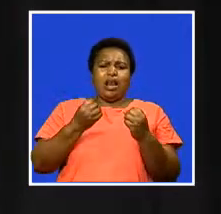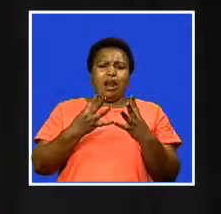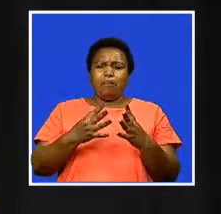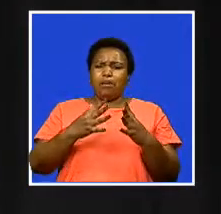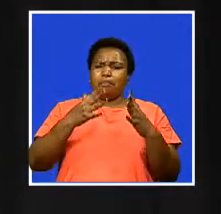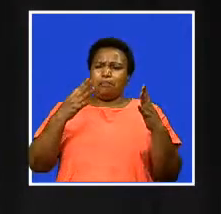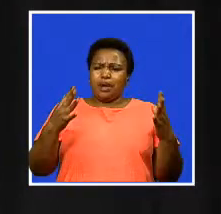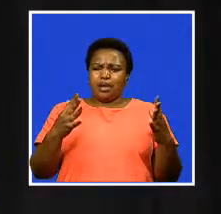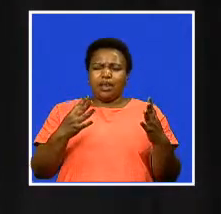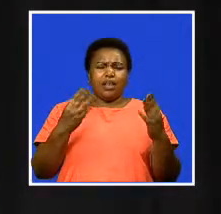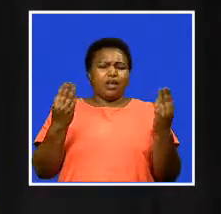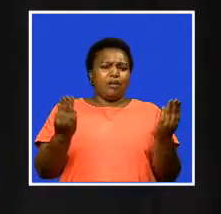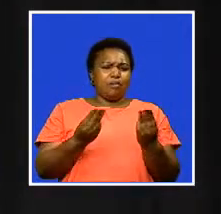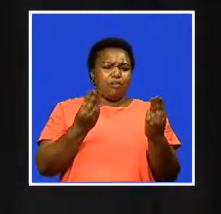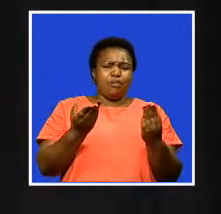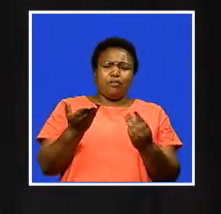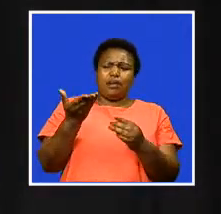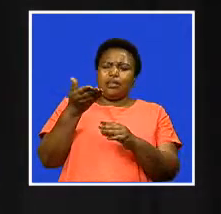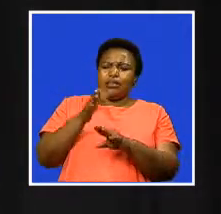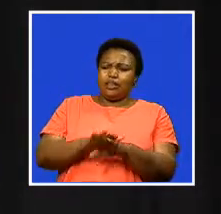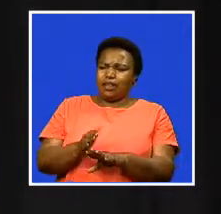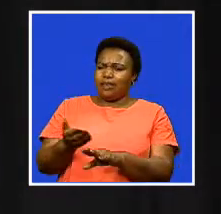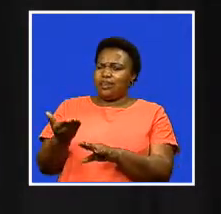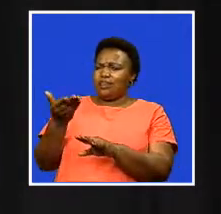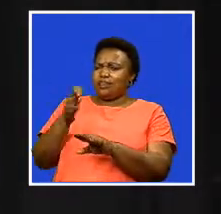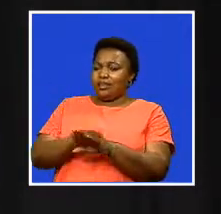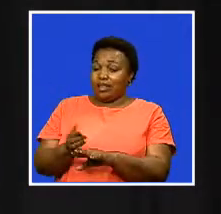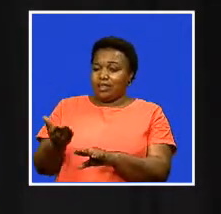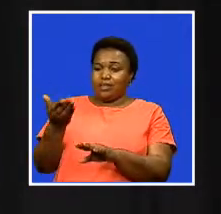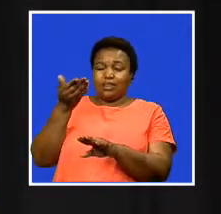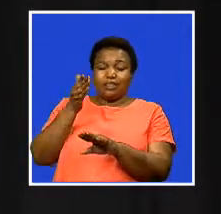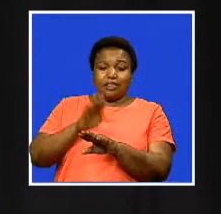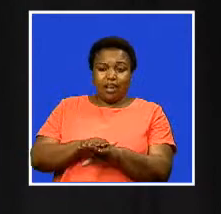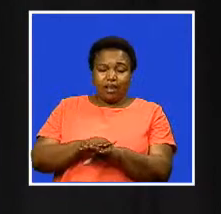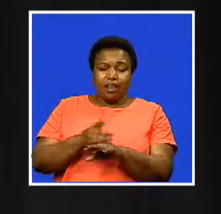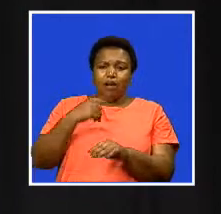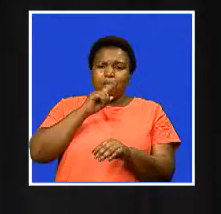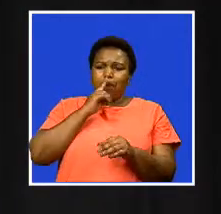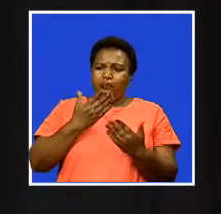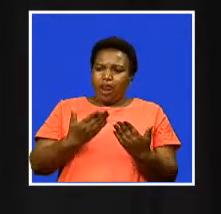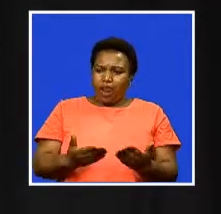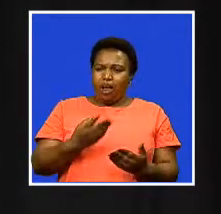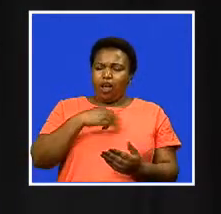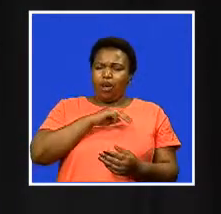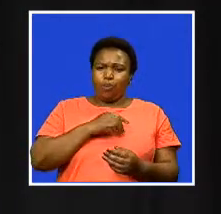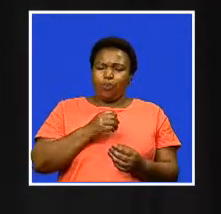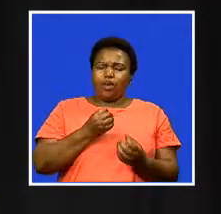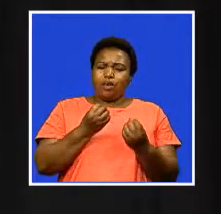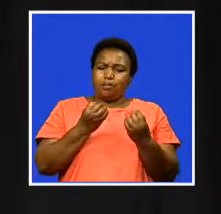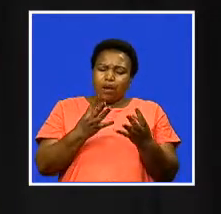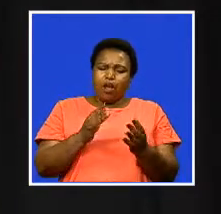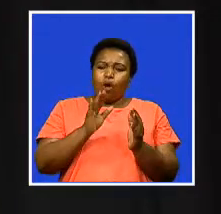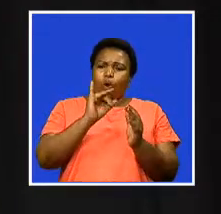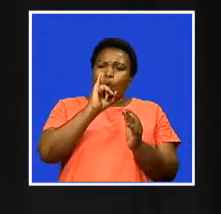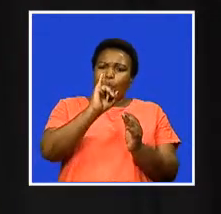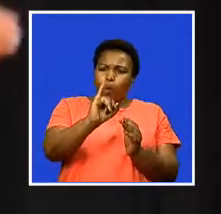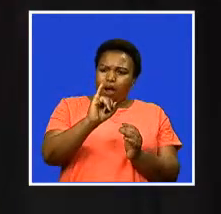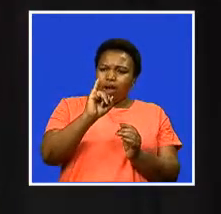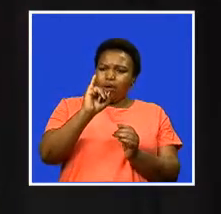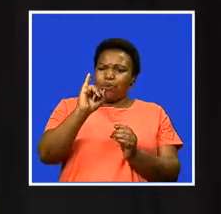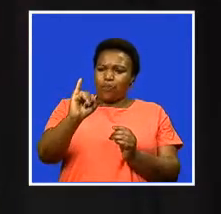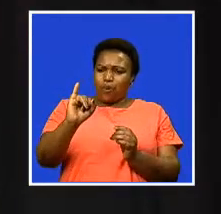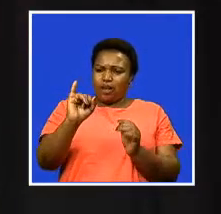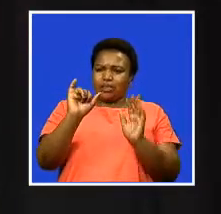salahlekelwa abantu abaningi kulomkhuhlane sesisenzaweni lapha sibuka khona solo nje sibala 116 webantu abashonile solo